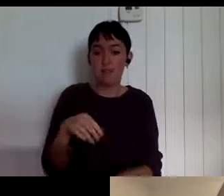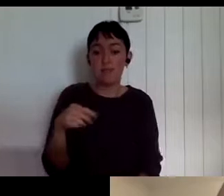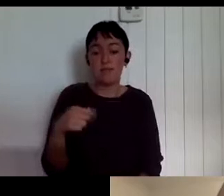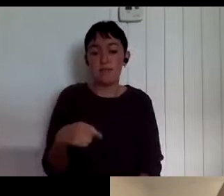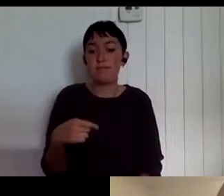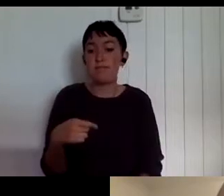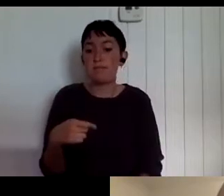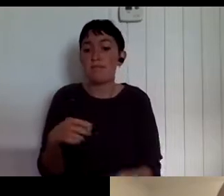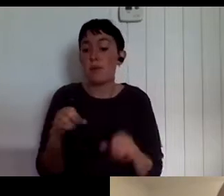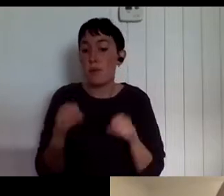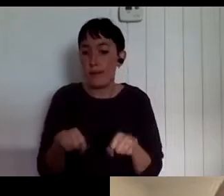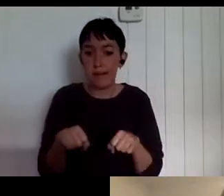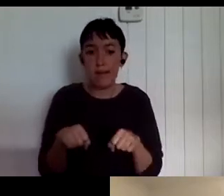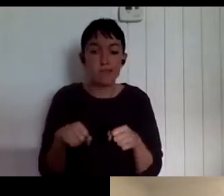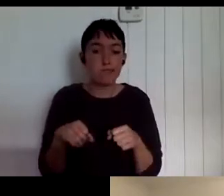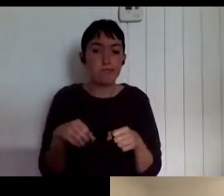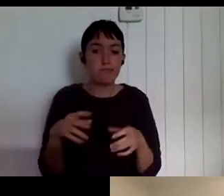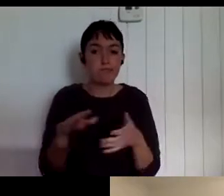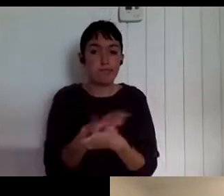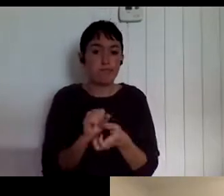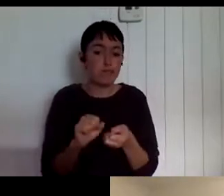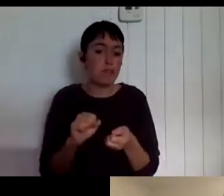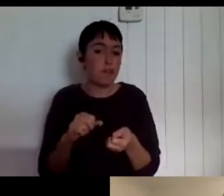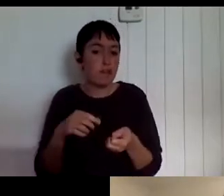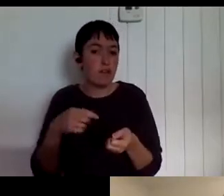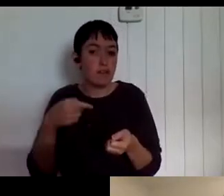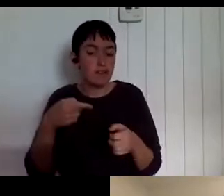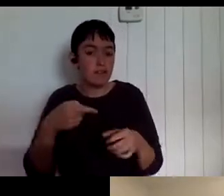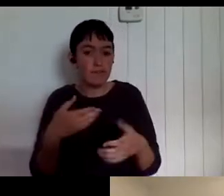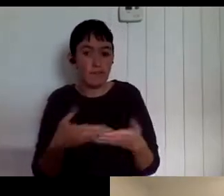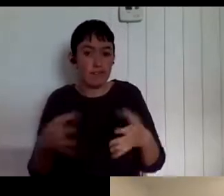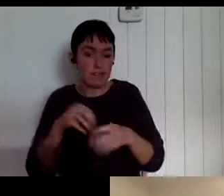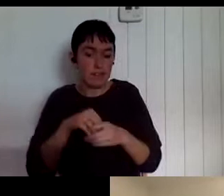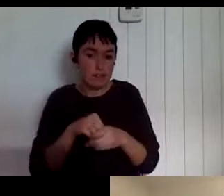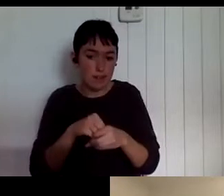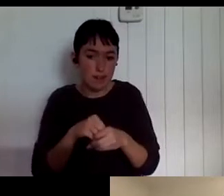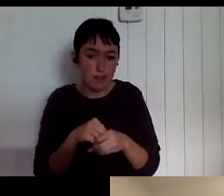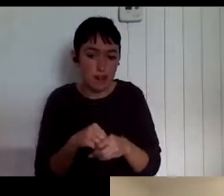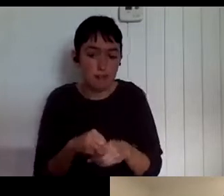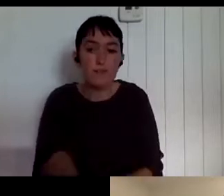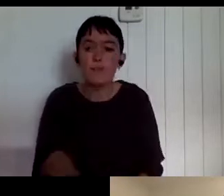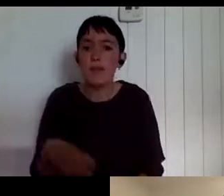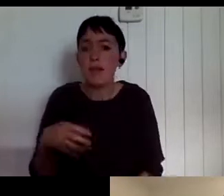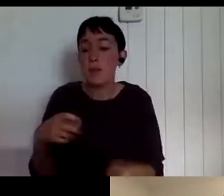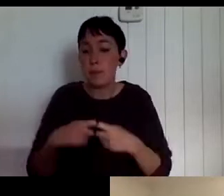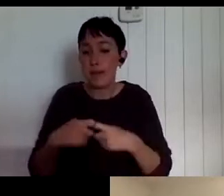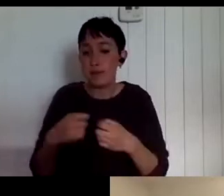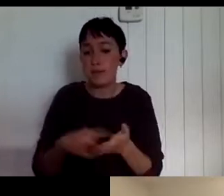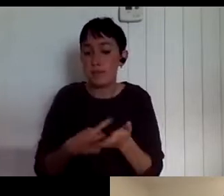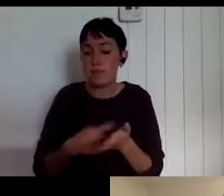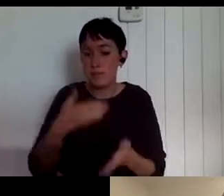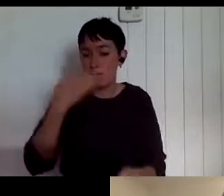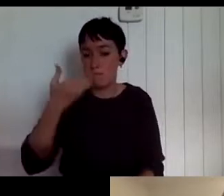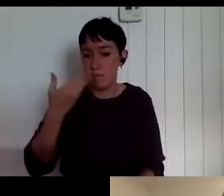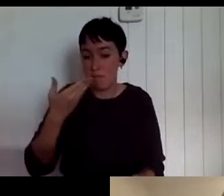the actual electrode if it's big enough. That's why sometimes you see there's batteries that kind of swell. It's really that gas that's causing that. So there's